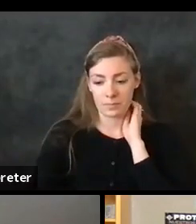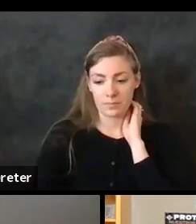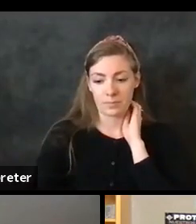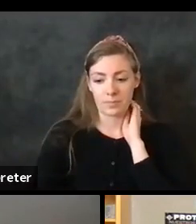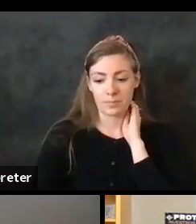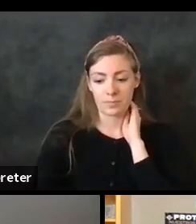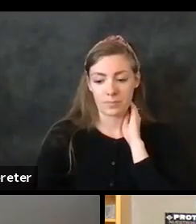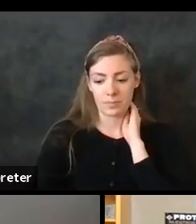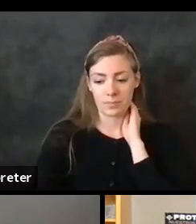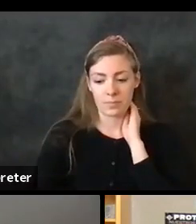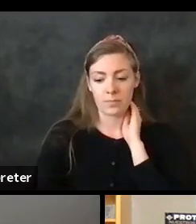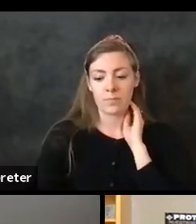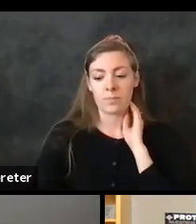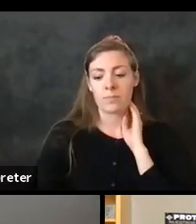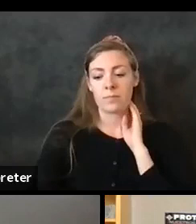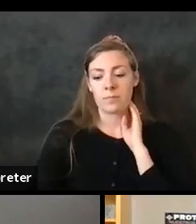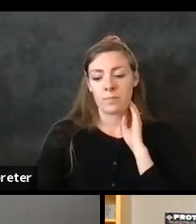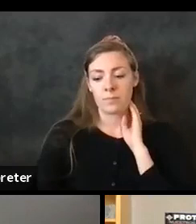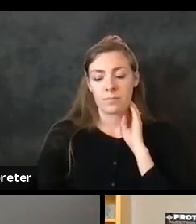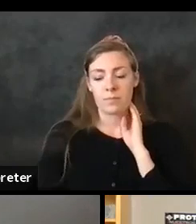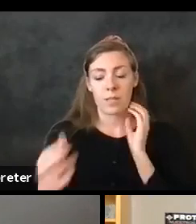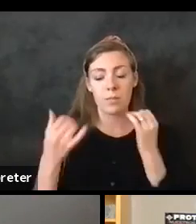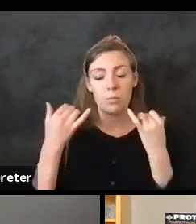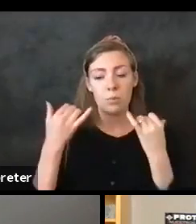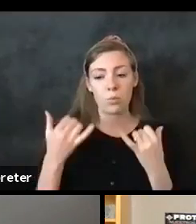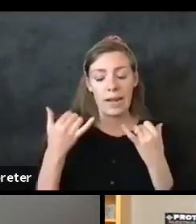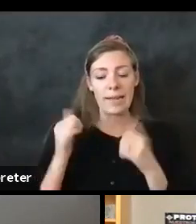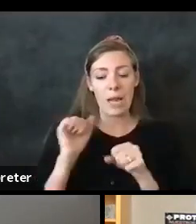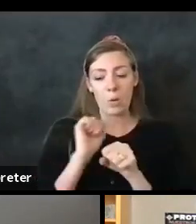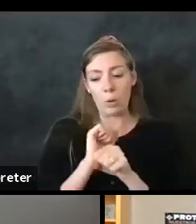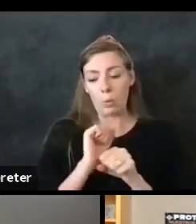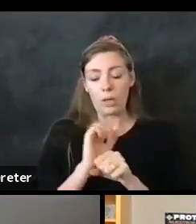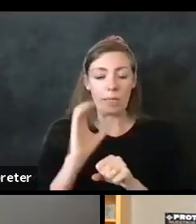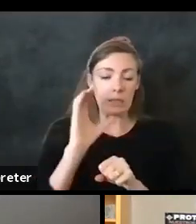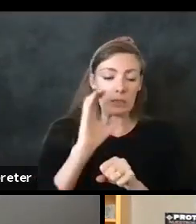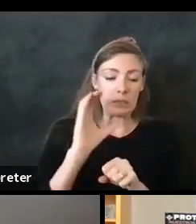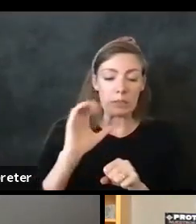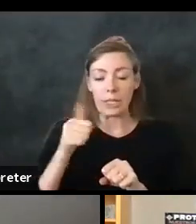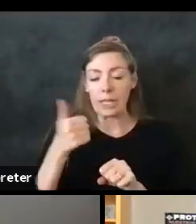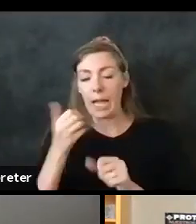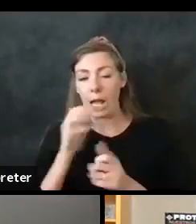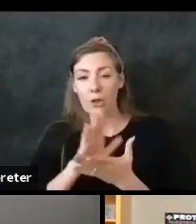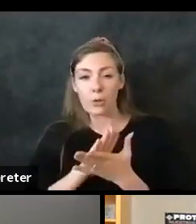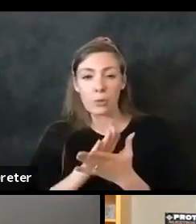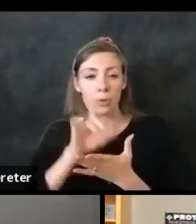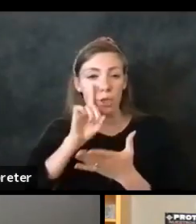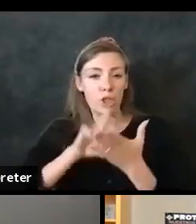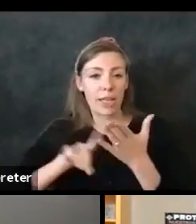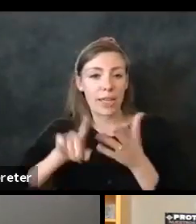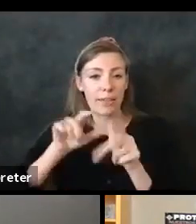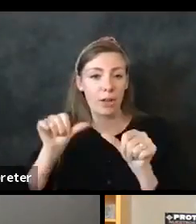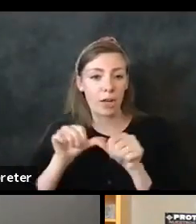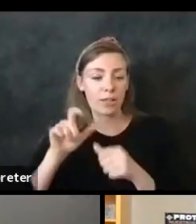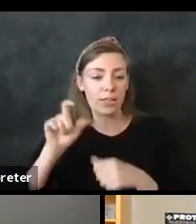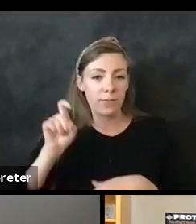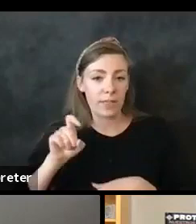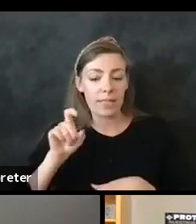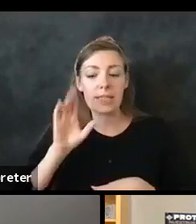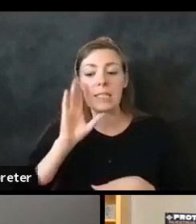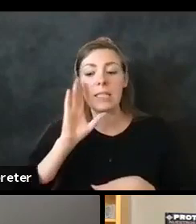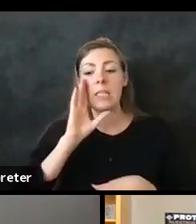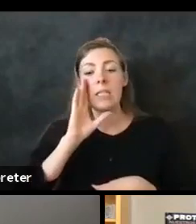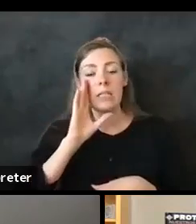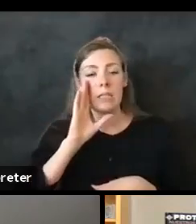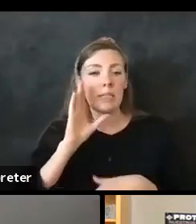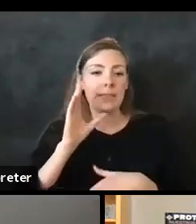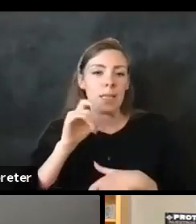And they're working at the county level, working at other schools, looking at those areas of needs. They will be open up to anyone in that area. It won't